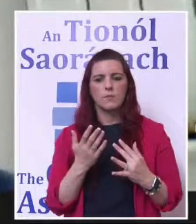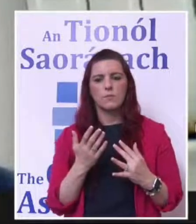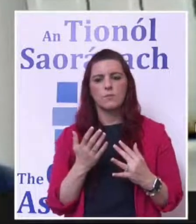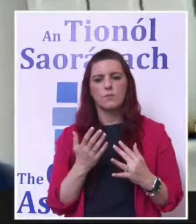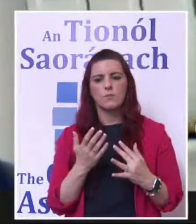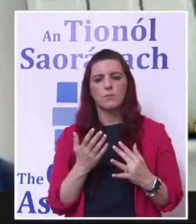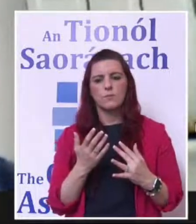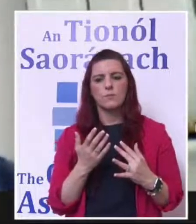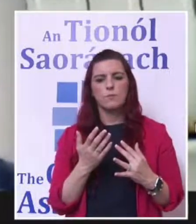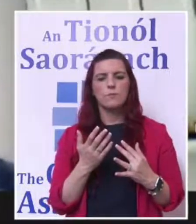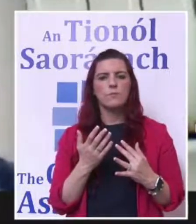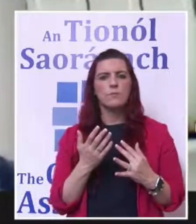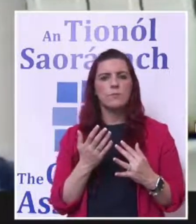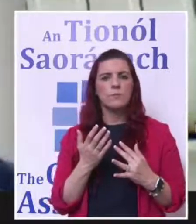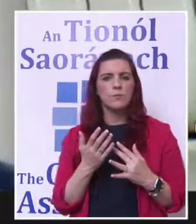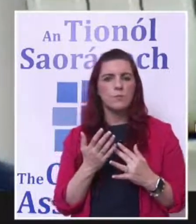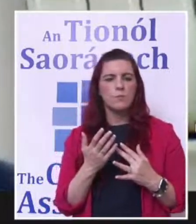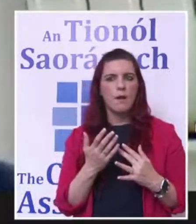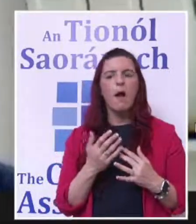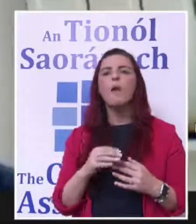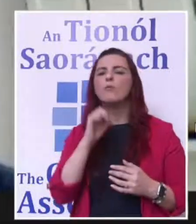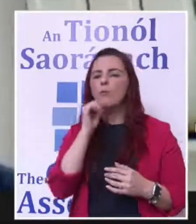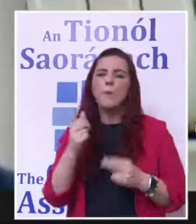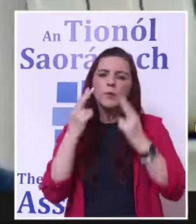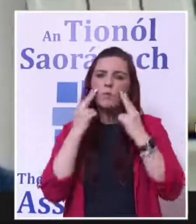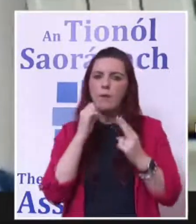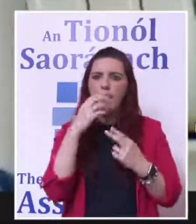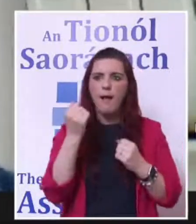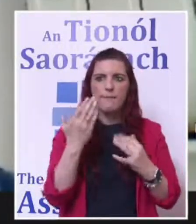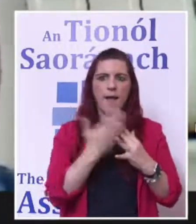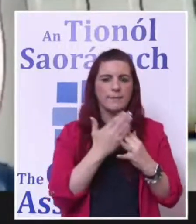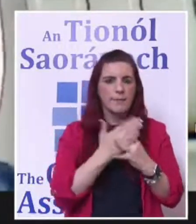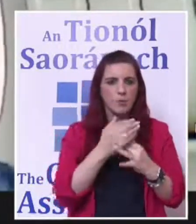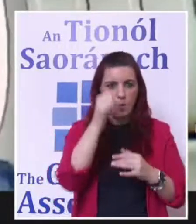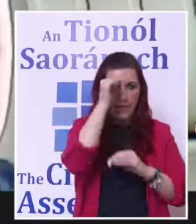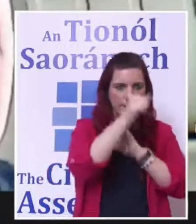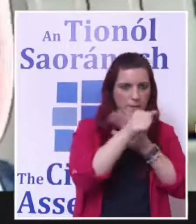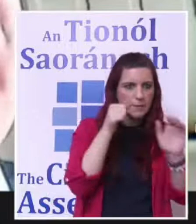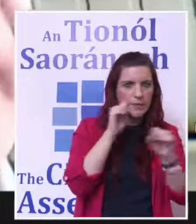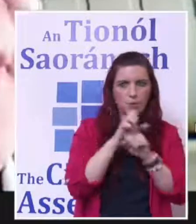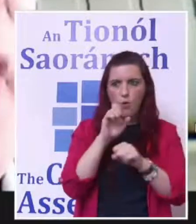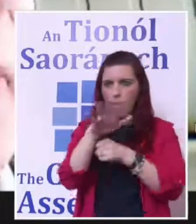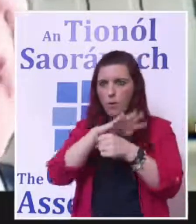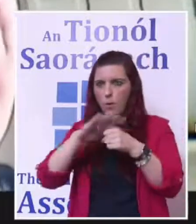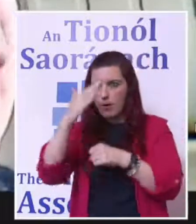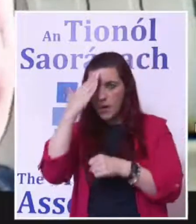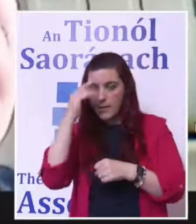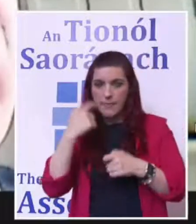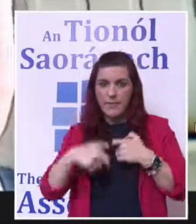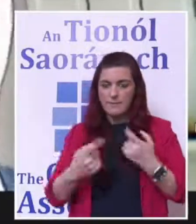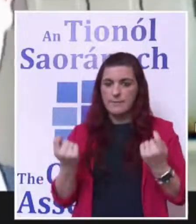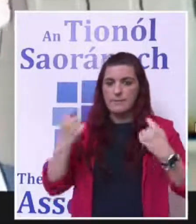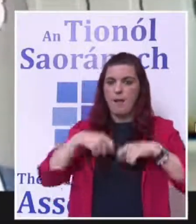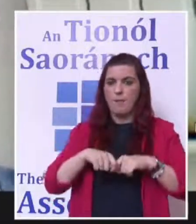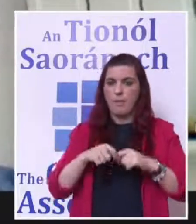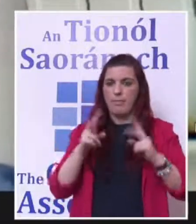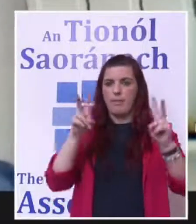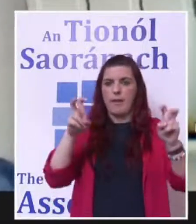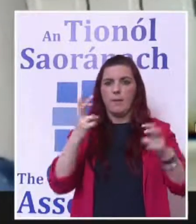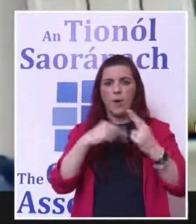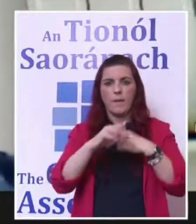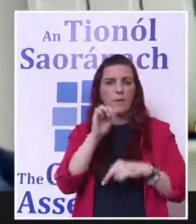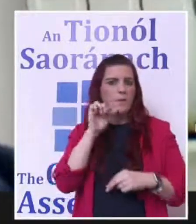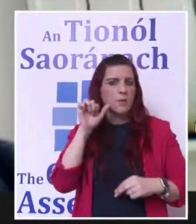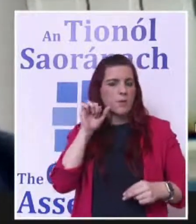and levels of knowledge that might necessarily be within their own authority, and they can bring them in. And that, again, is a common theme throughout the